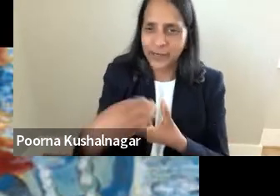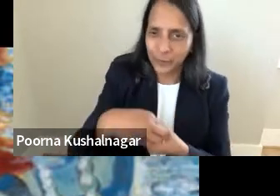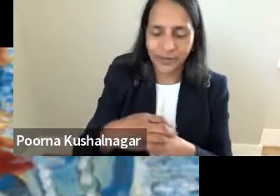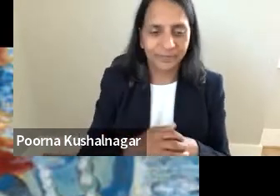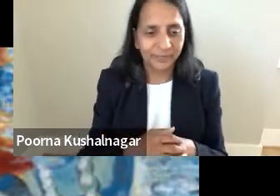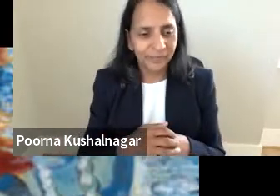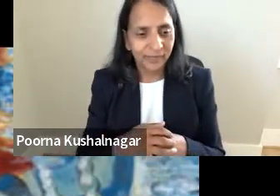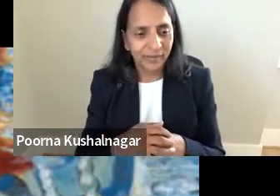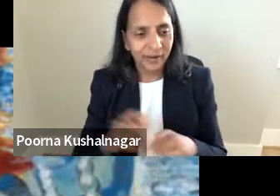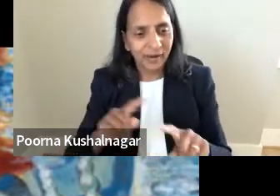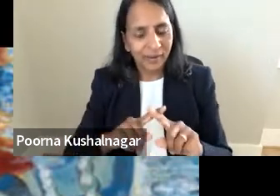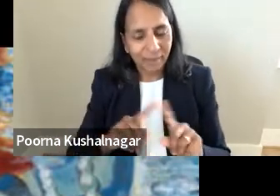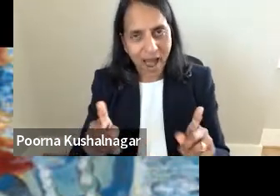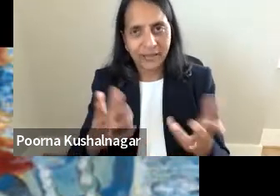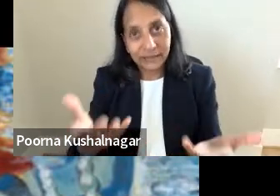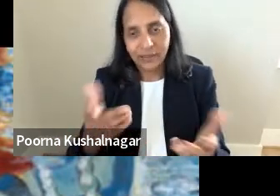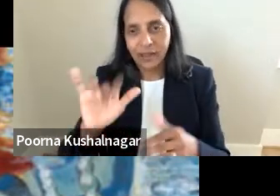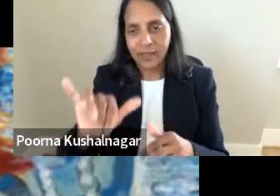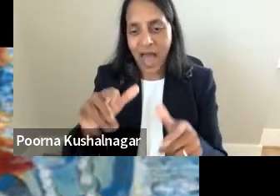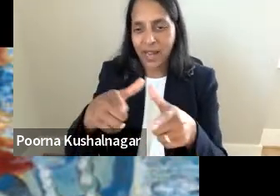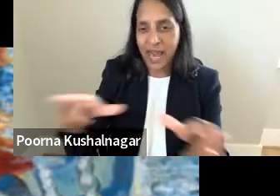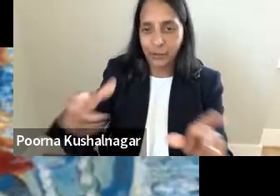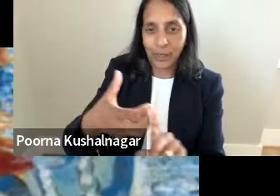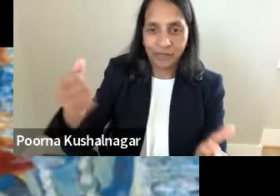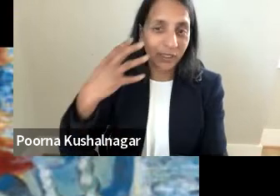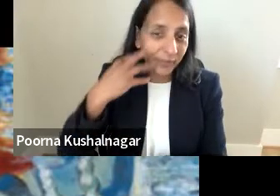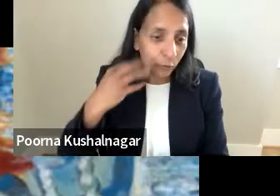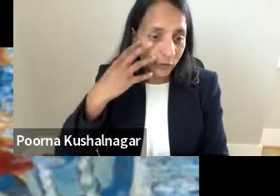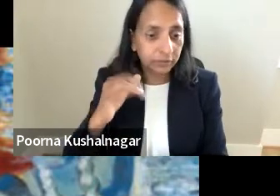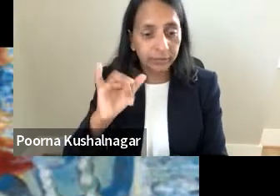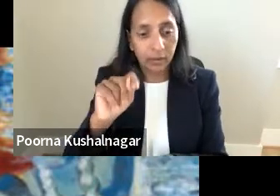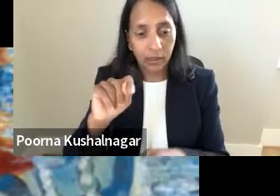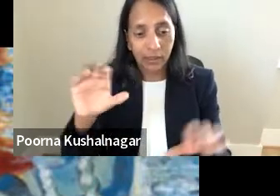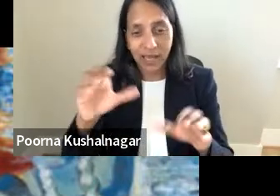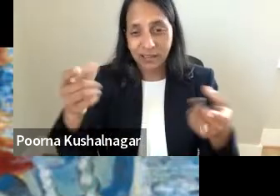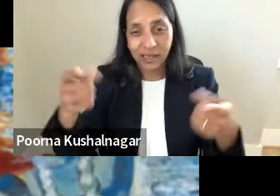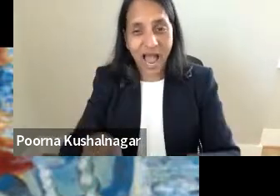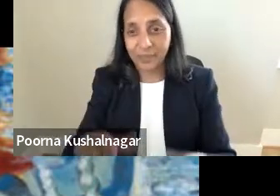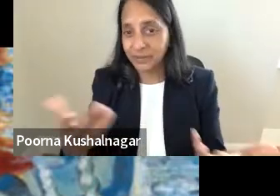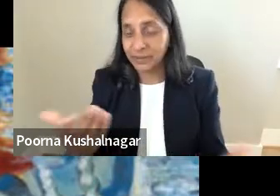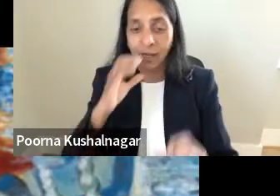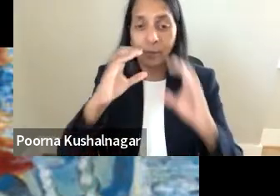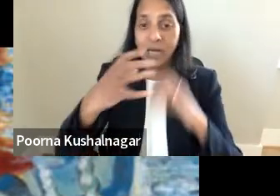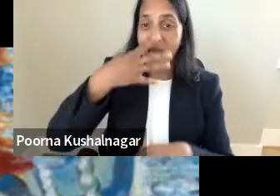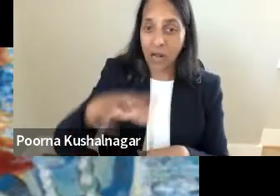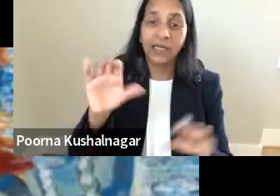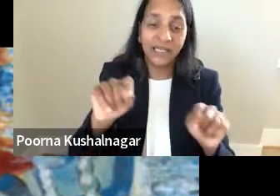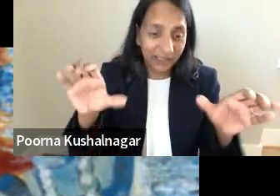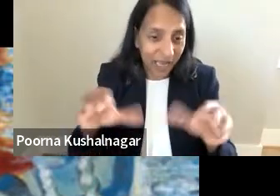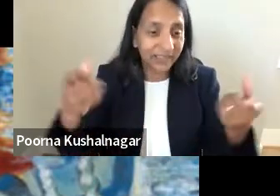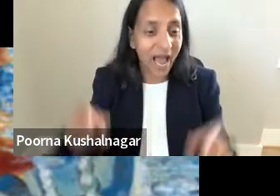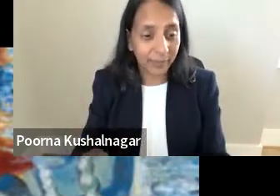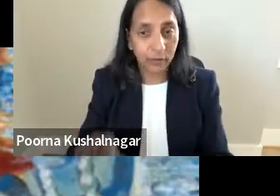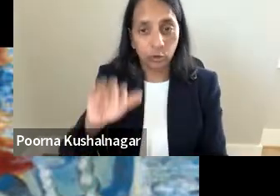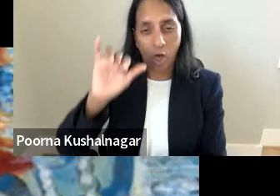Parents love their children. They want to include them. That said, the experience of language deprivation